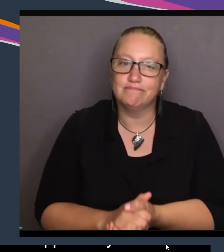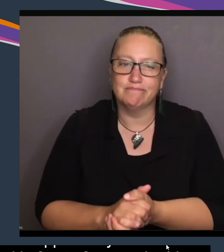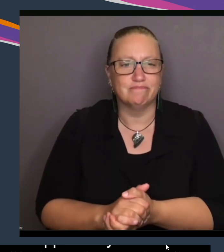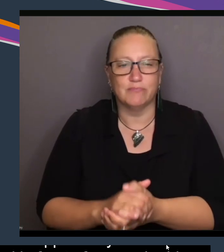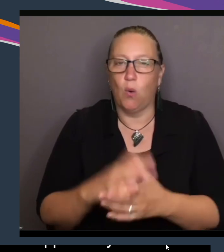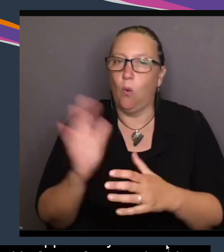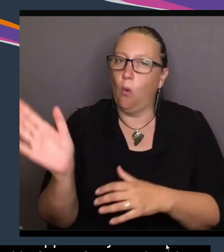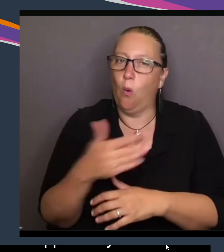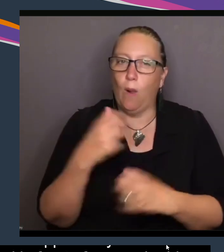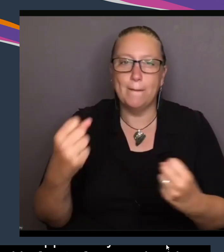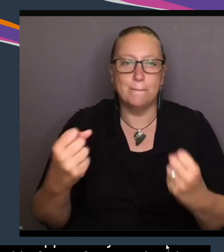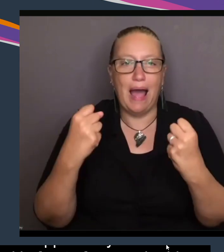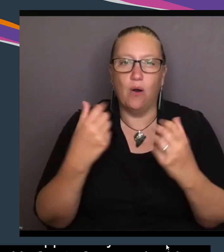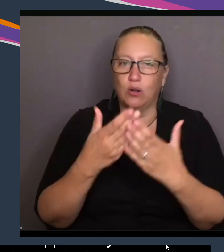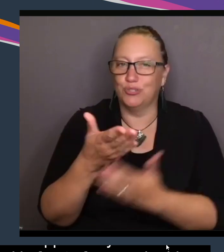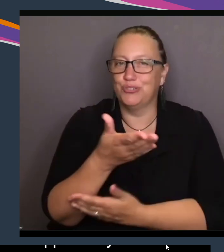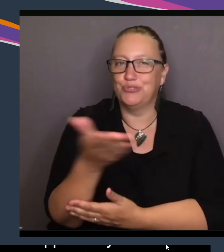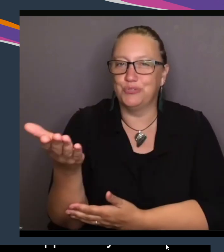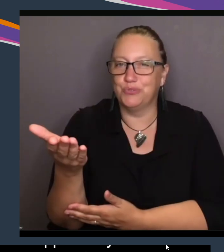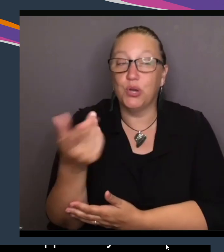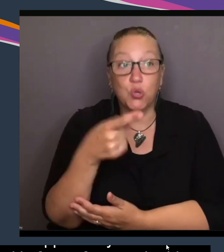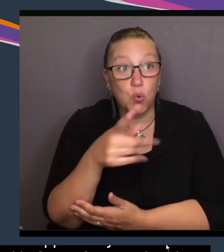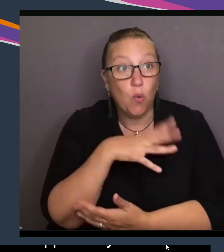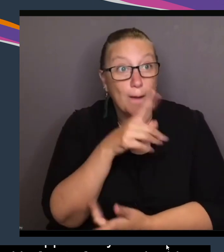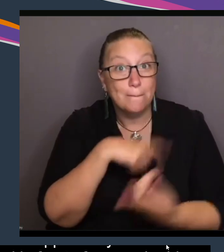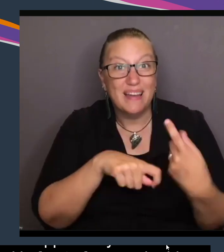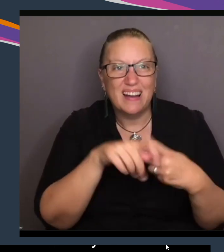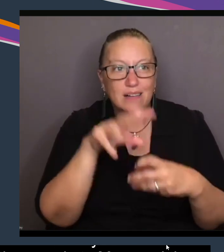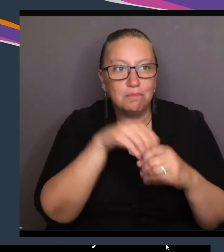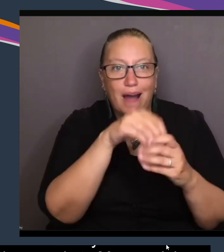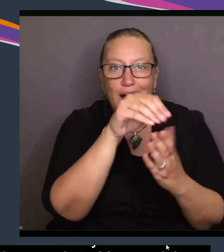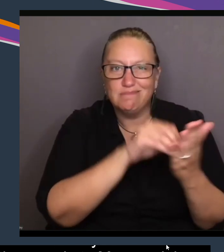you and all power to you who wish to be part of it.